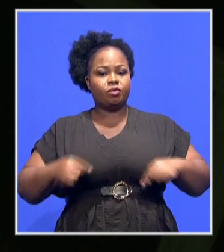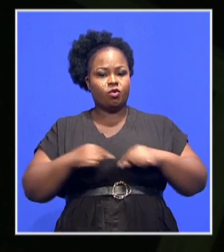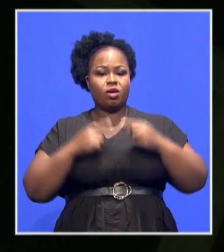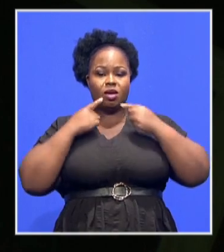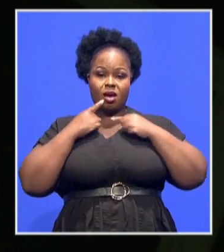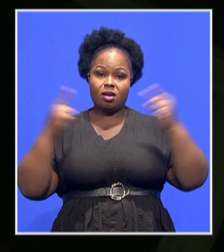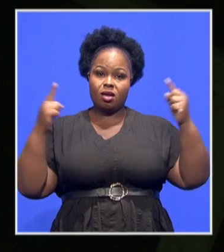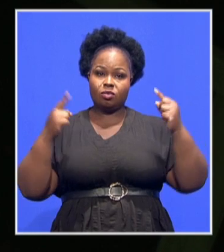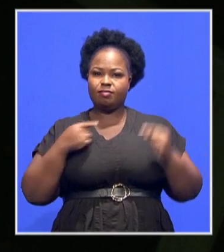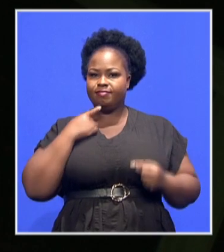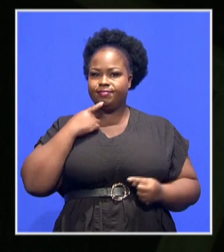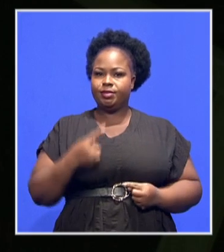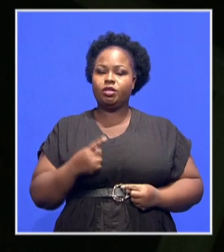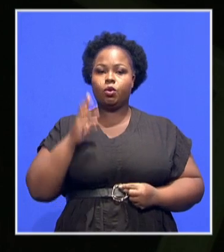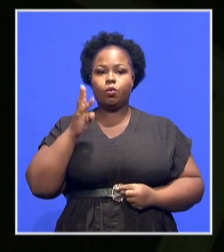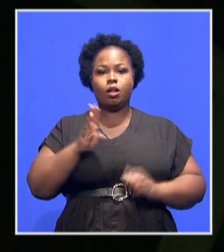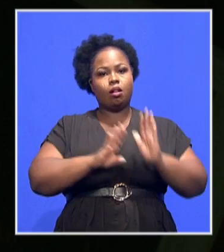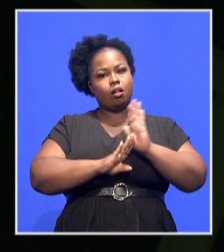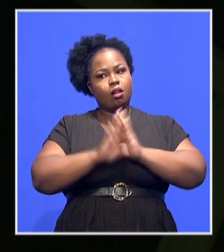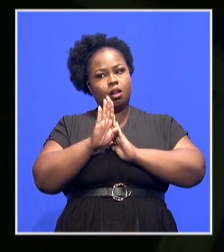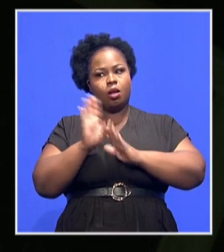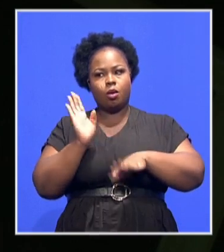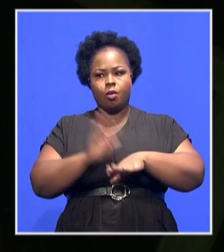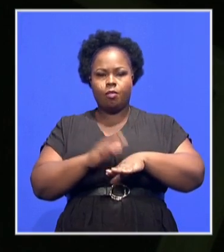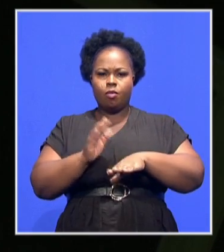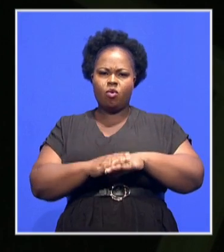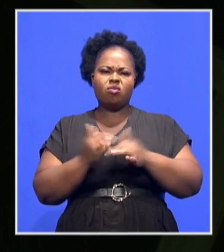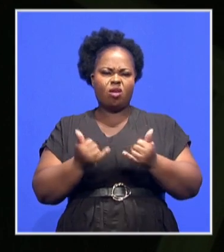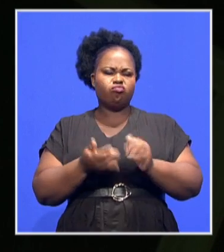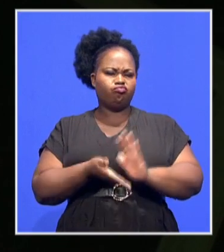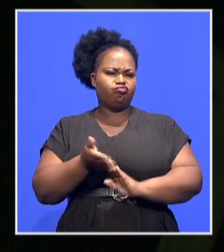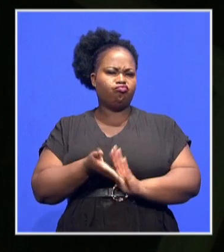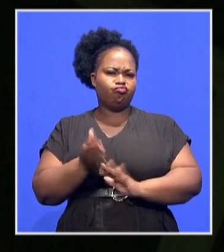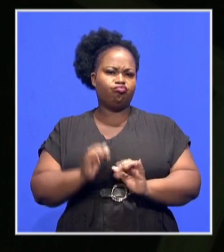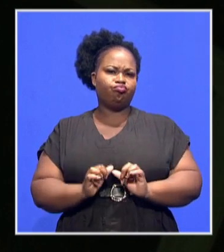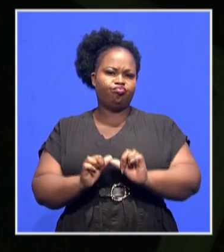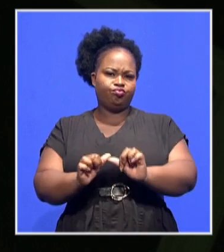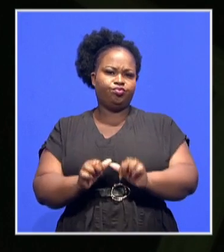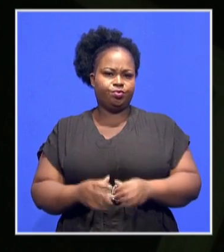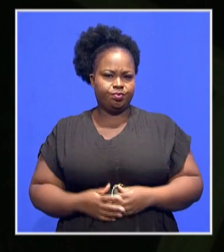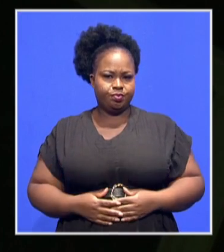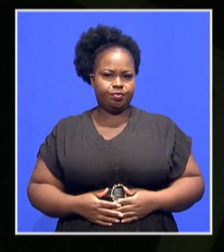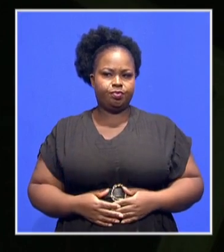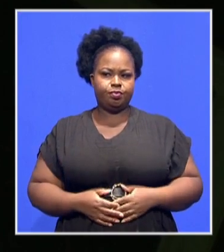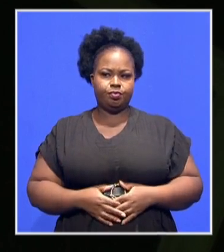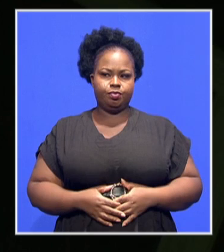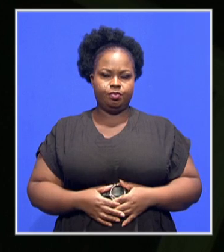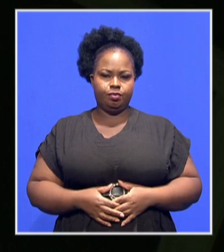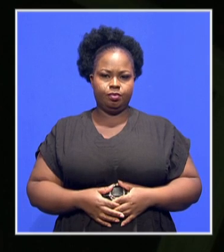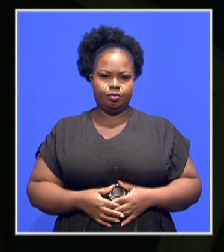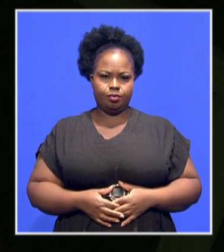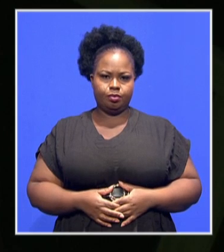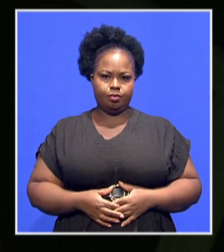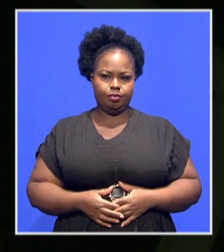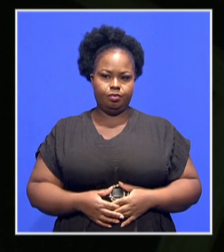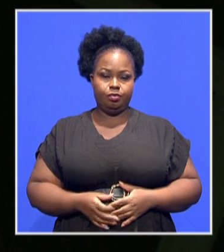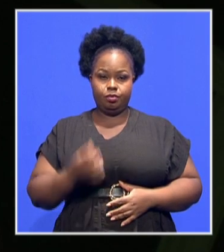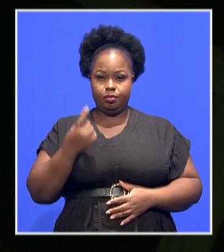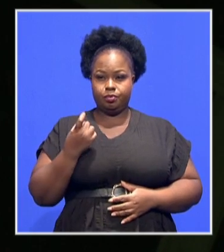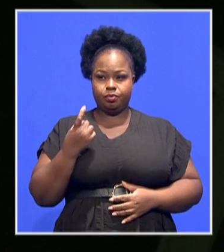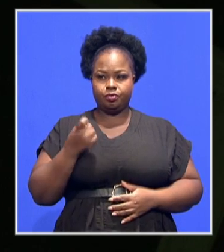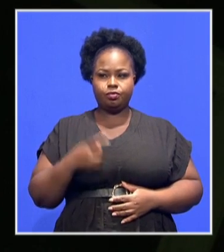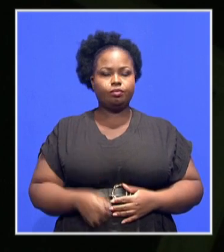of freight and rail are moving ahead. One of these, opening